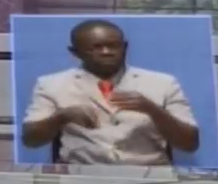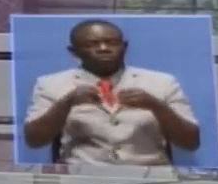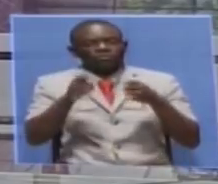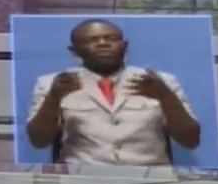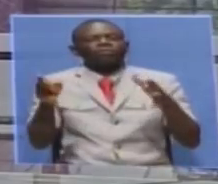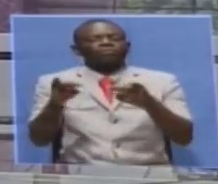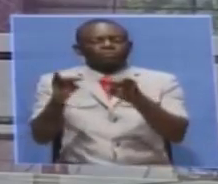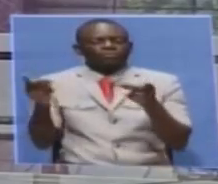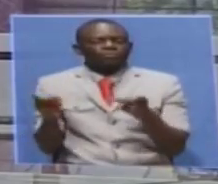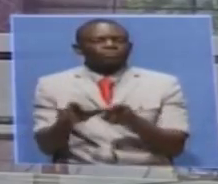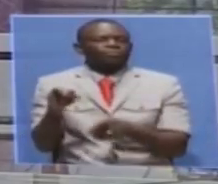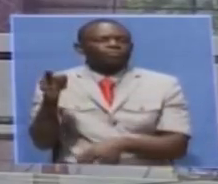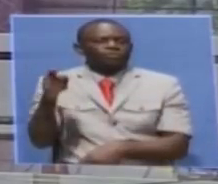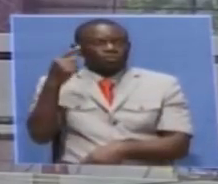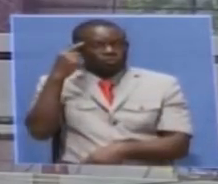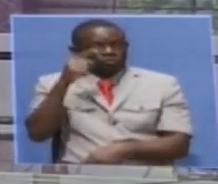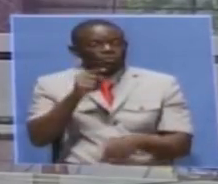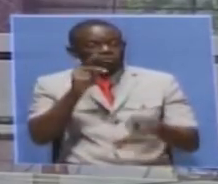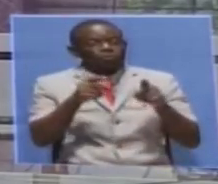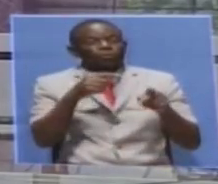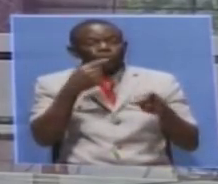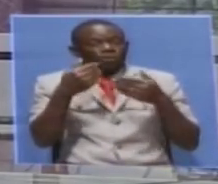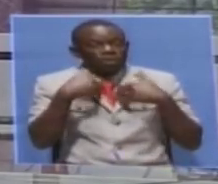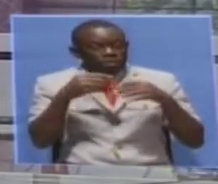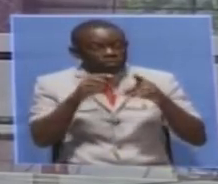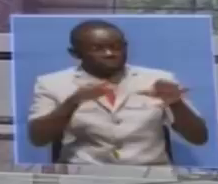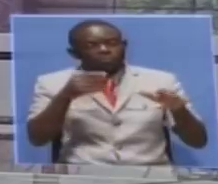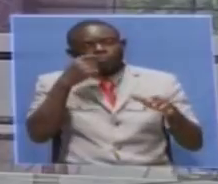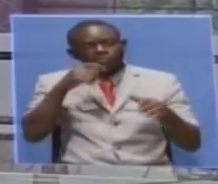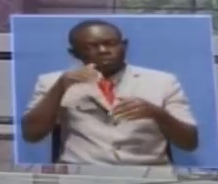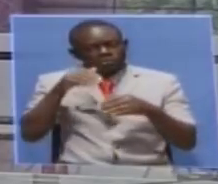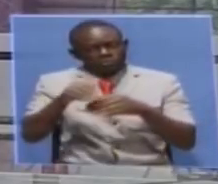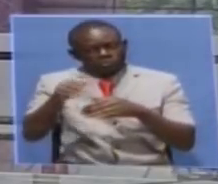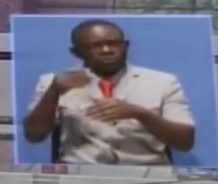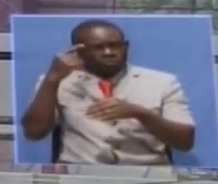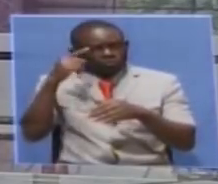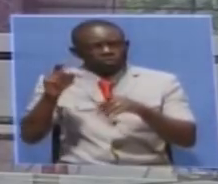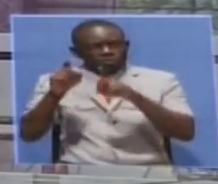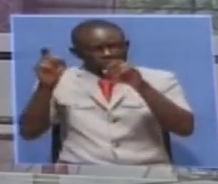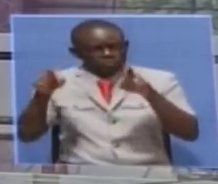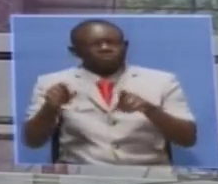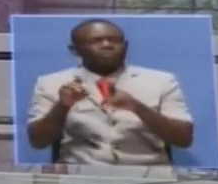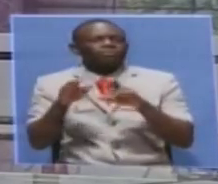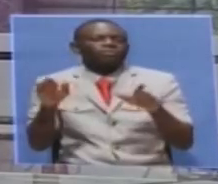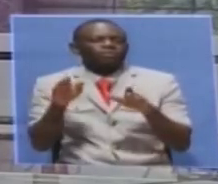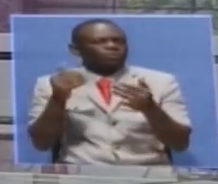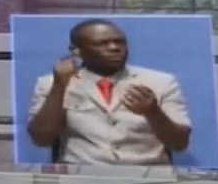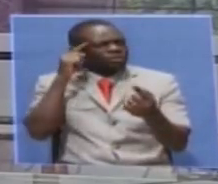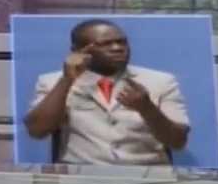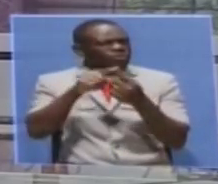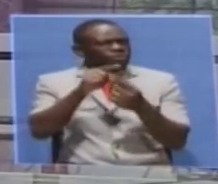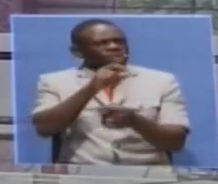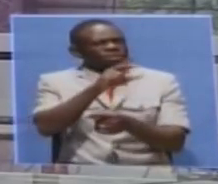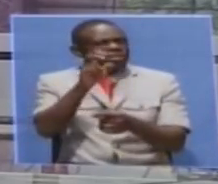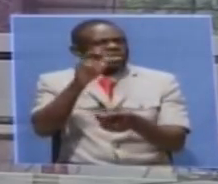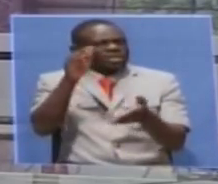Center with a target to issue 300,000 certificates of title to properties on state land in 2018. Minister